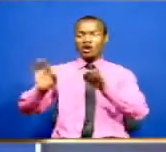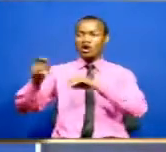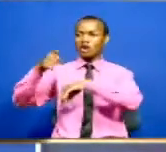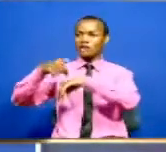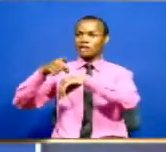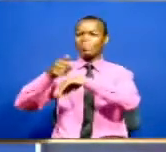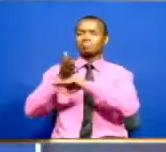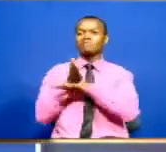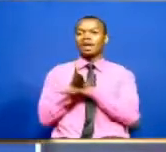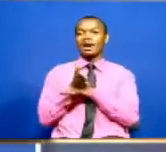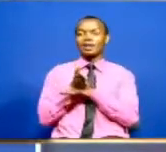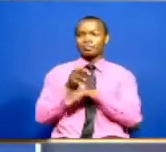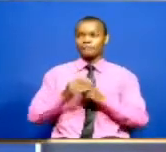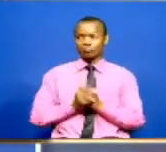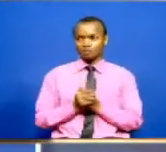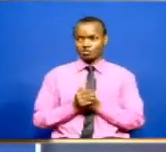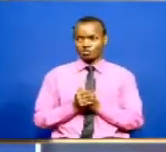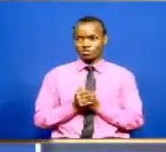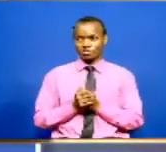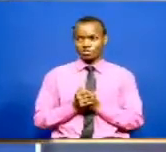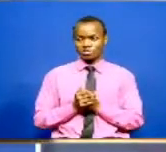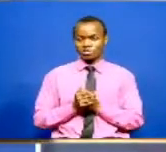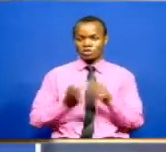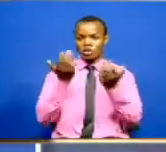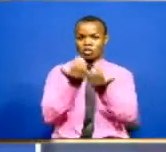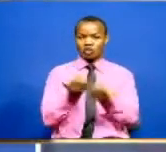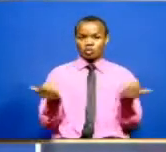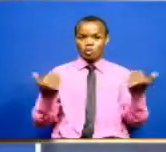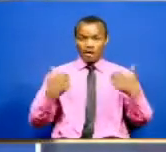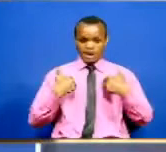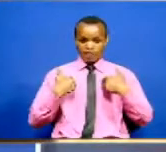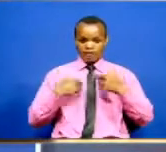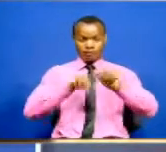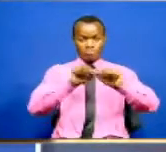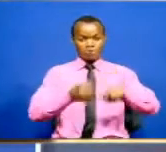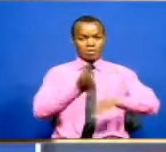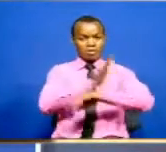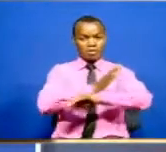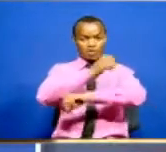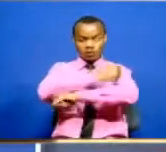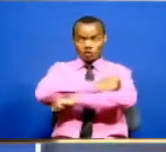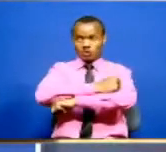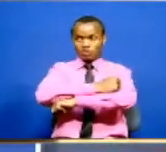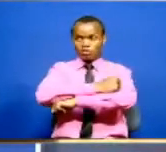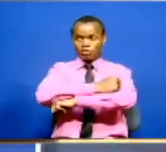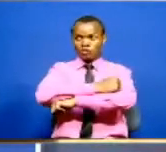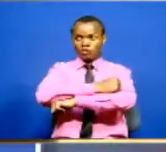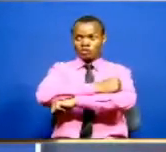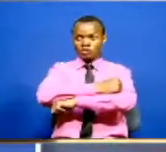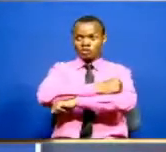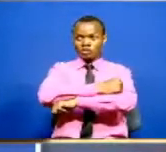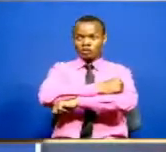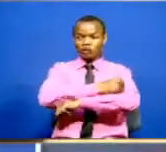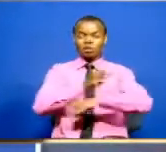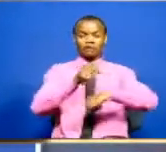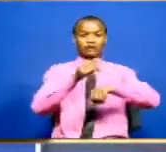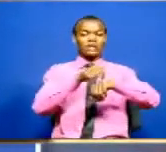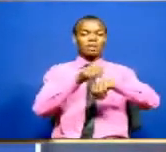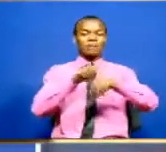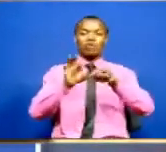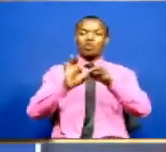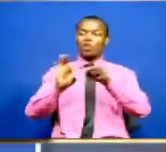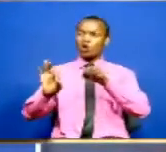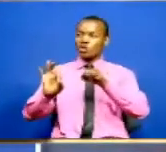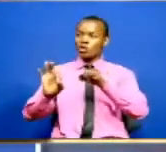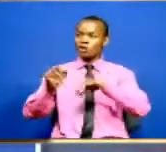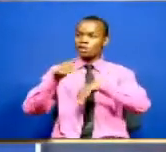kuendelea zingine tofauti. Tuko na watoto ambao wanafaa kurudi shuleni, watoto wa Kelly. About the more tunaendelea ku prolong period